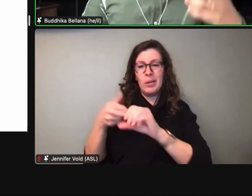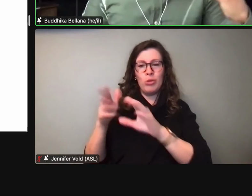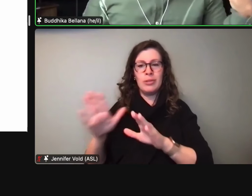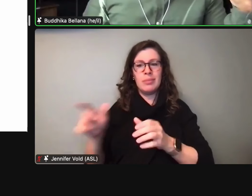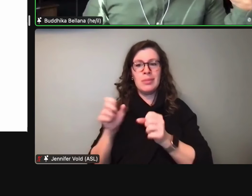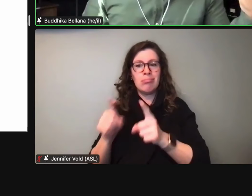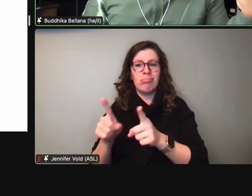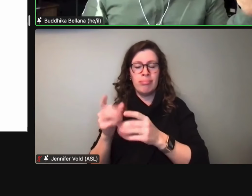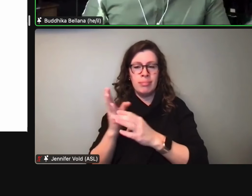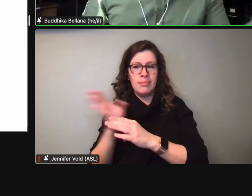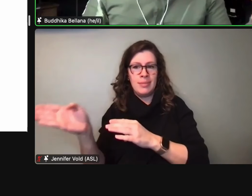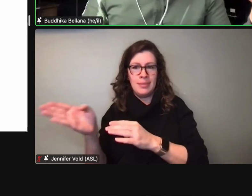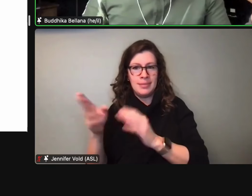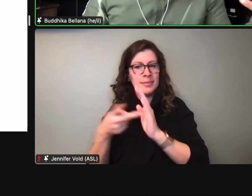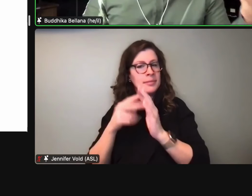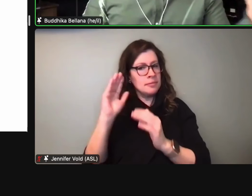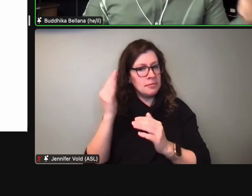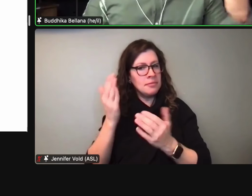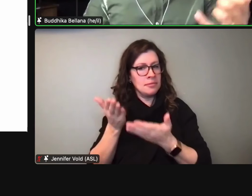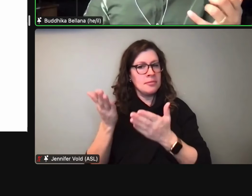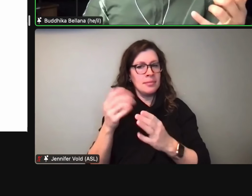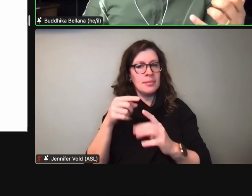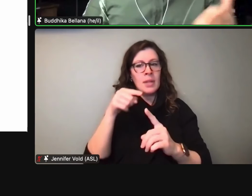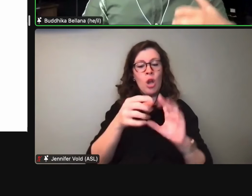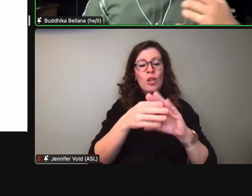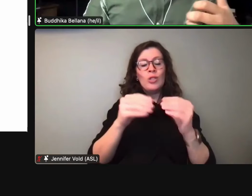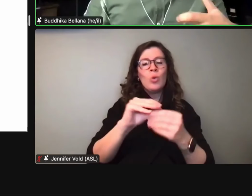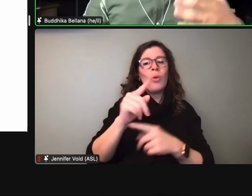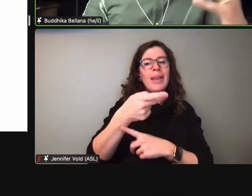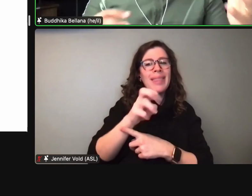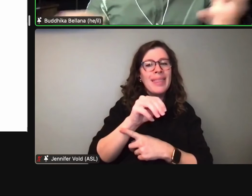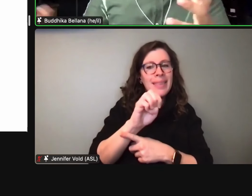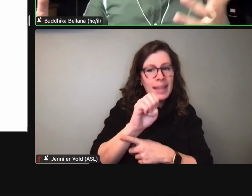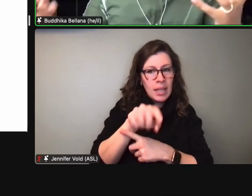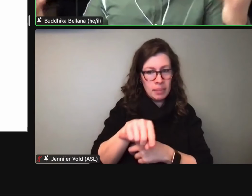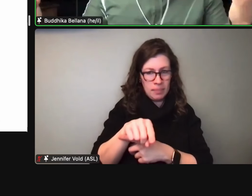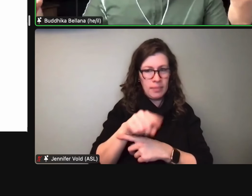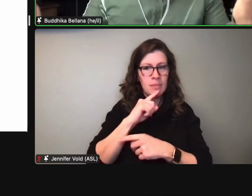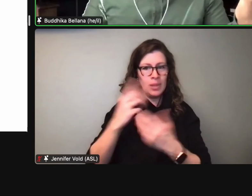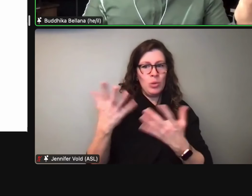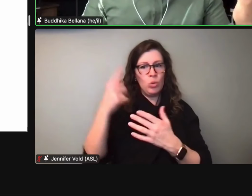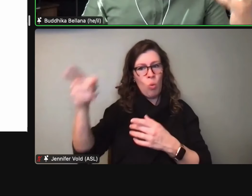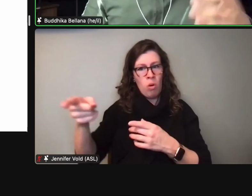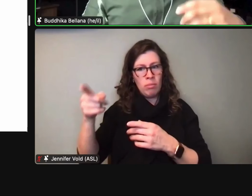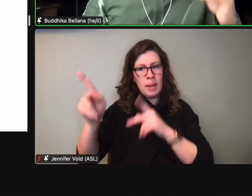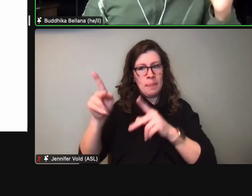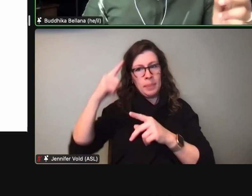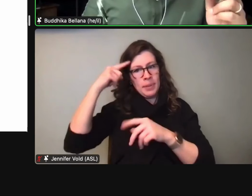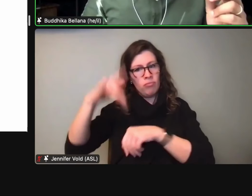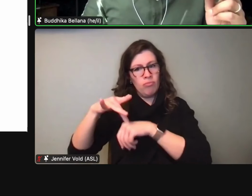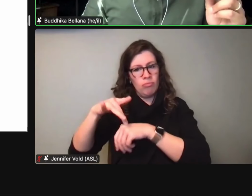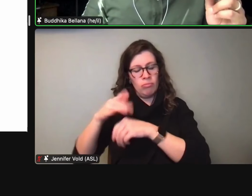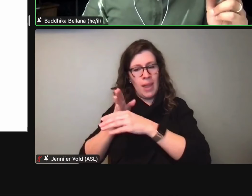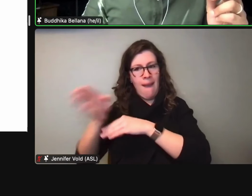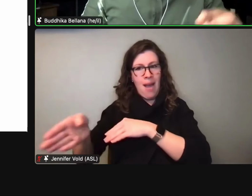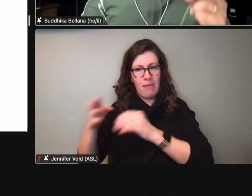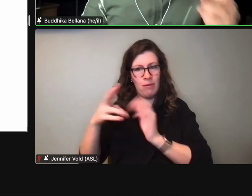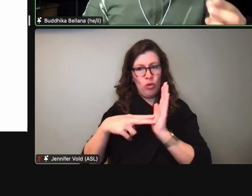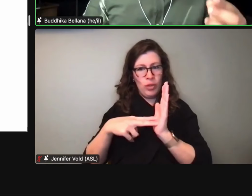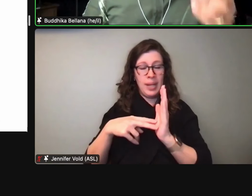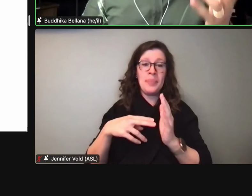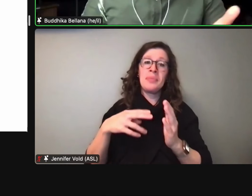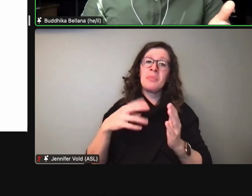suggesting that it's the story themes that might be persisting in post-story thought. And the extent to which this